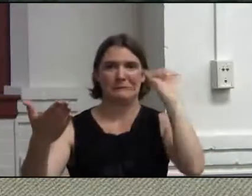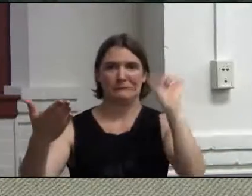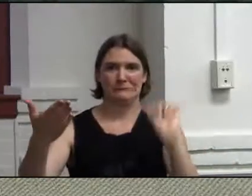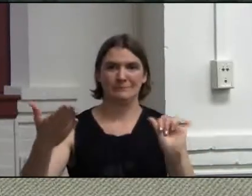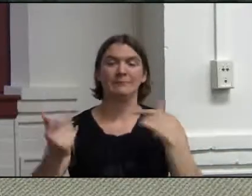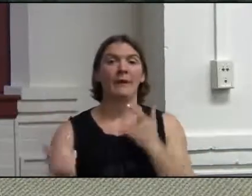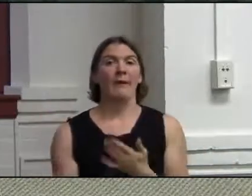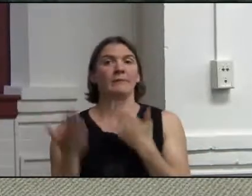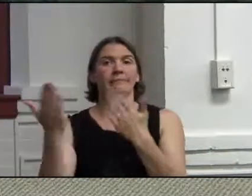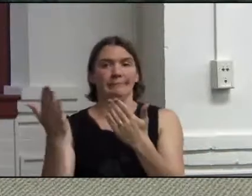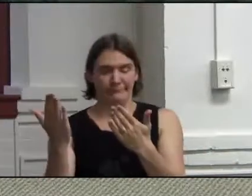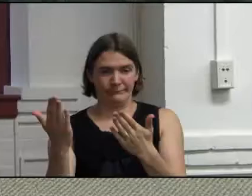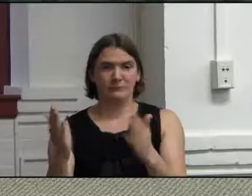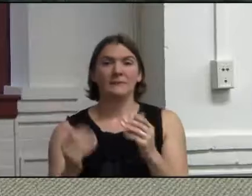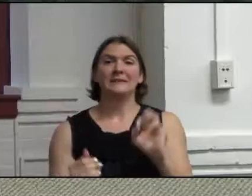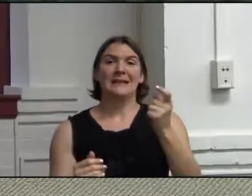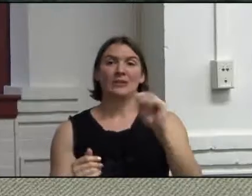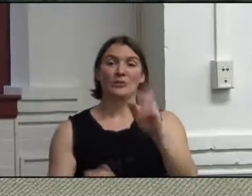I say?